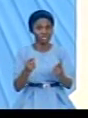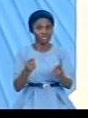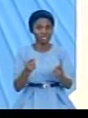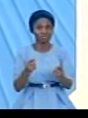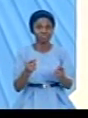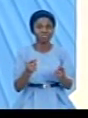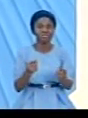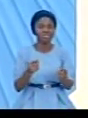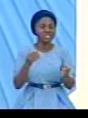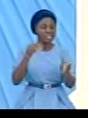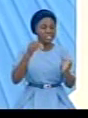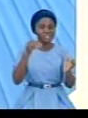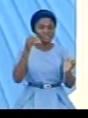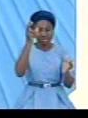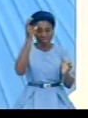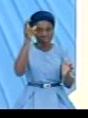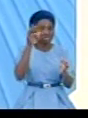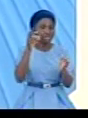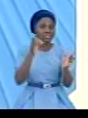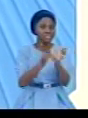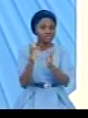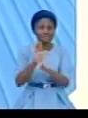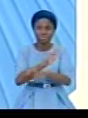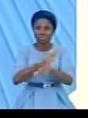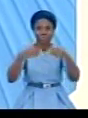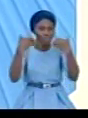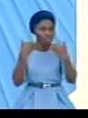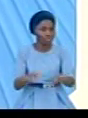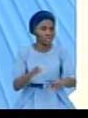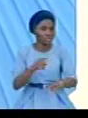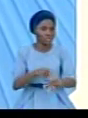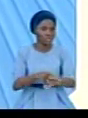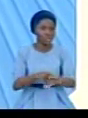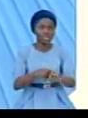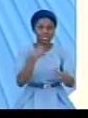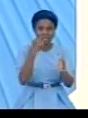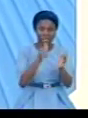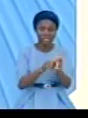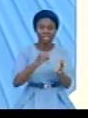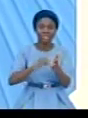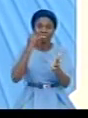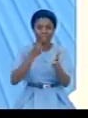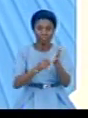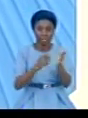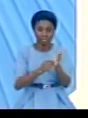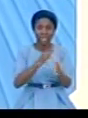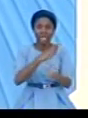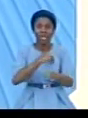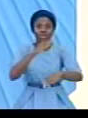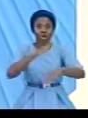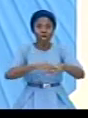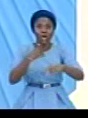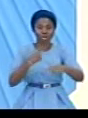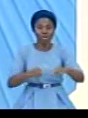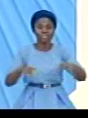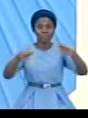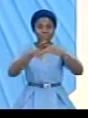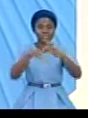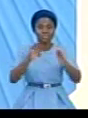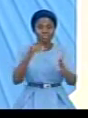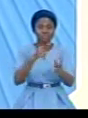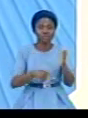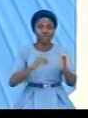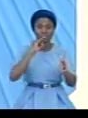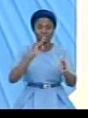and said, it is written. And on the basis of what is written, he overcame. On